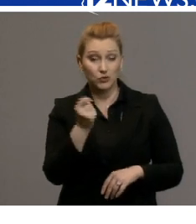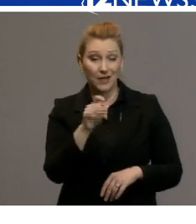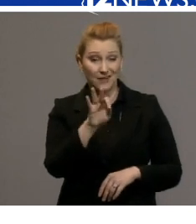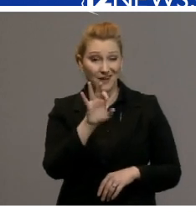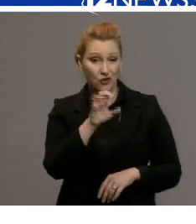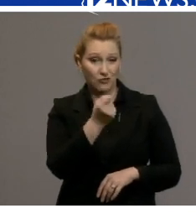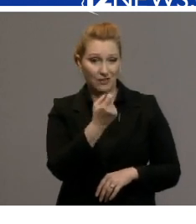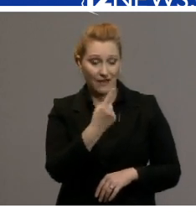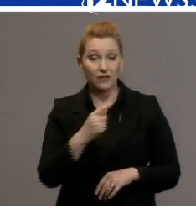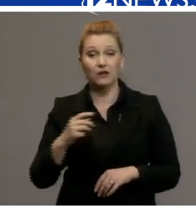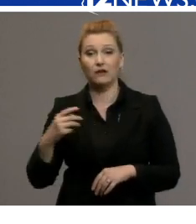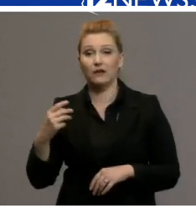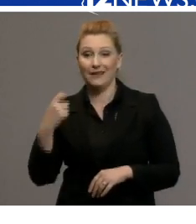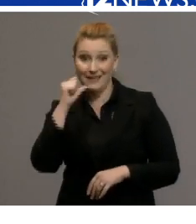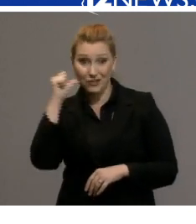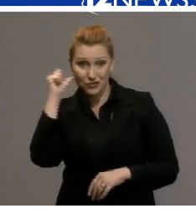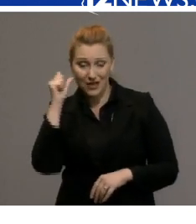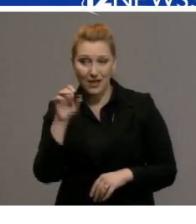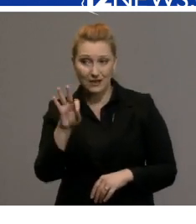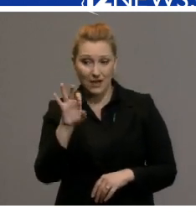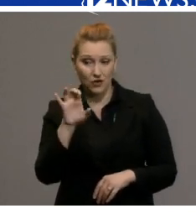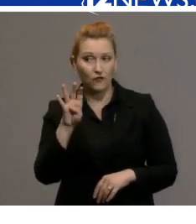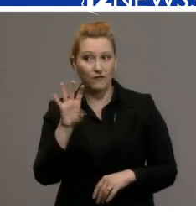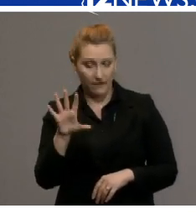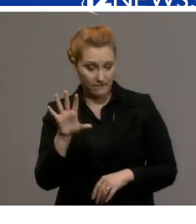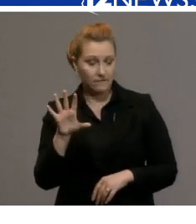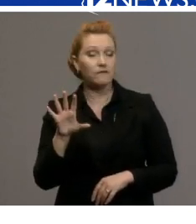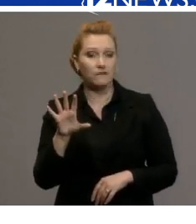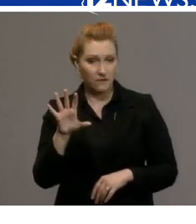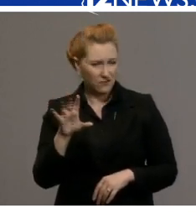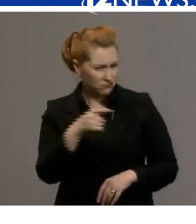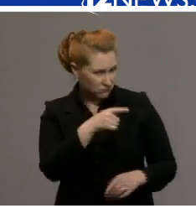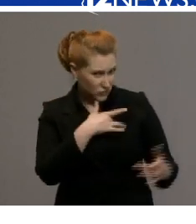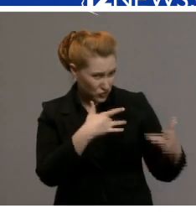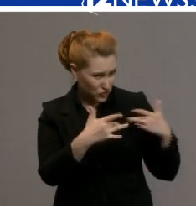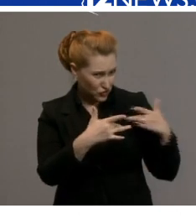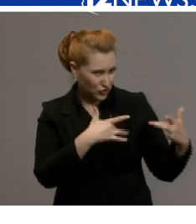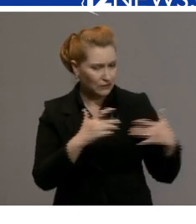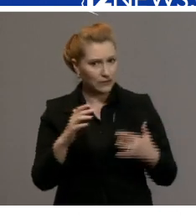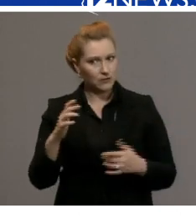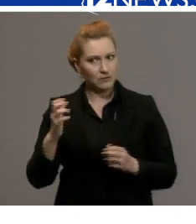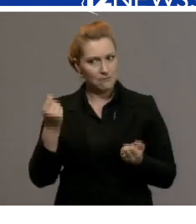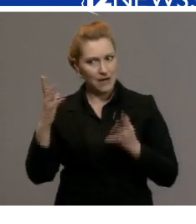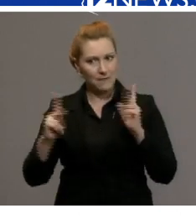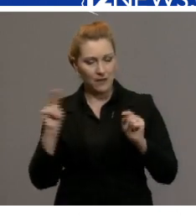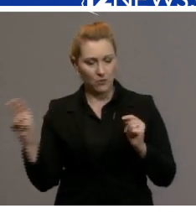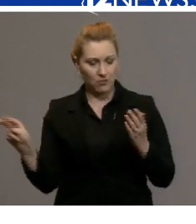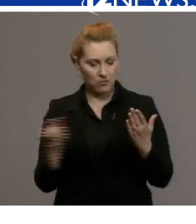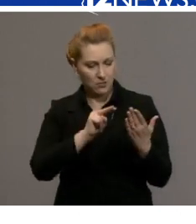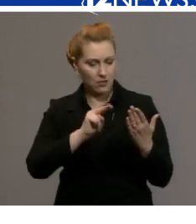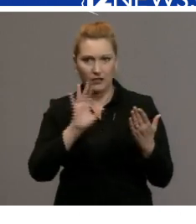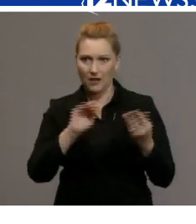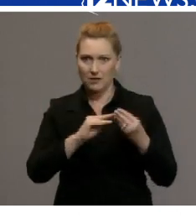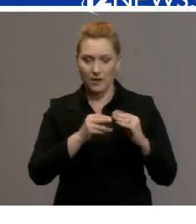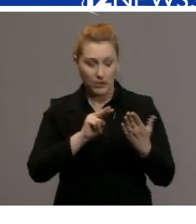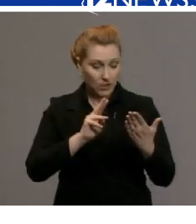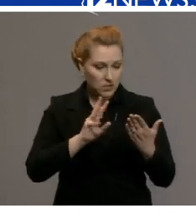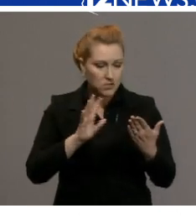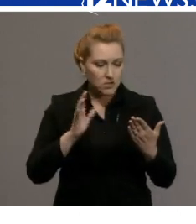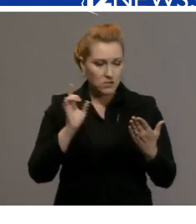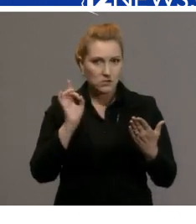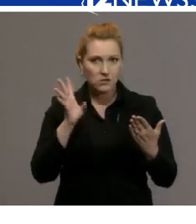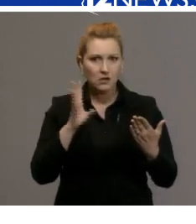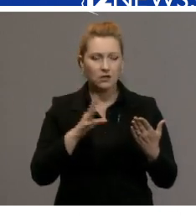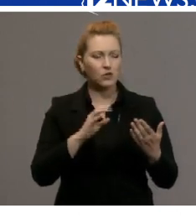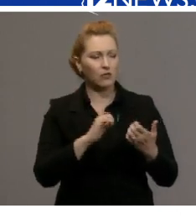you concerned about that? I mean, I think to members of the public that can look alarming. So how are you explaining that? So the